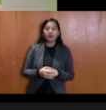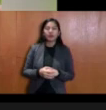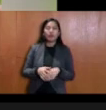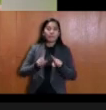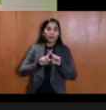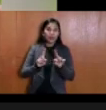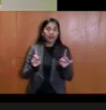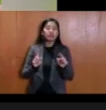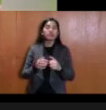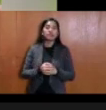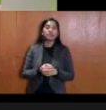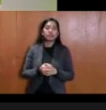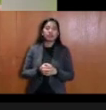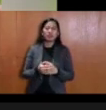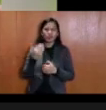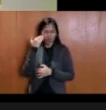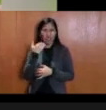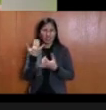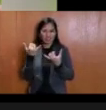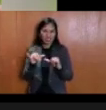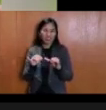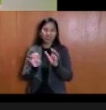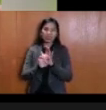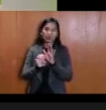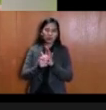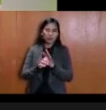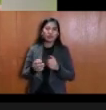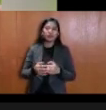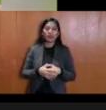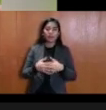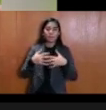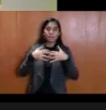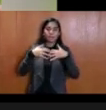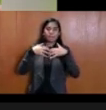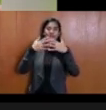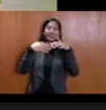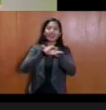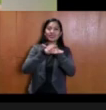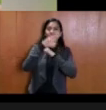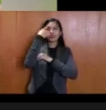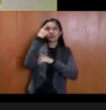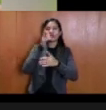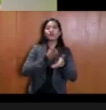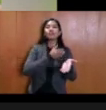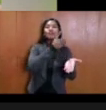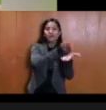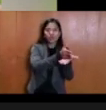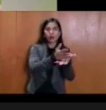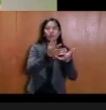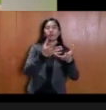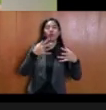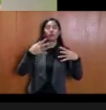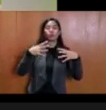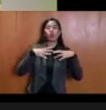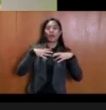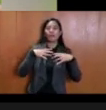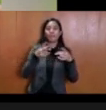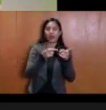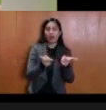have significant gaps in terms of destination infrastructure. And this is where we need those investments,